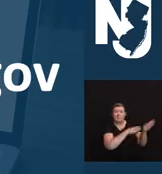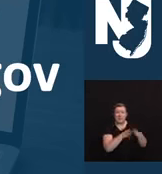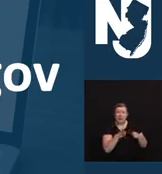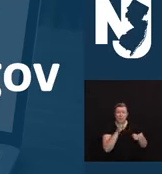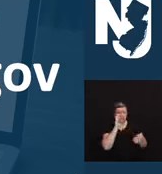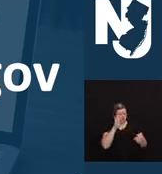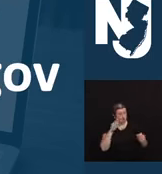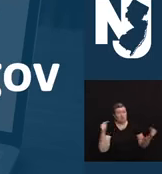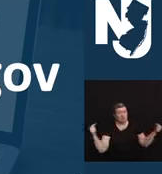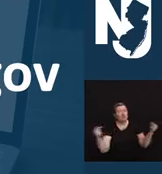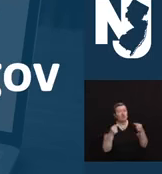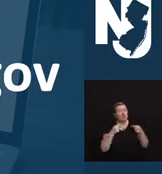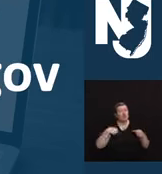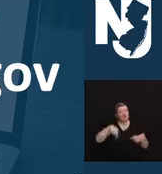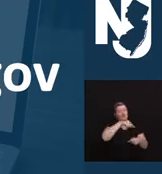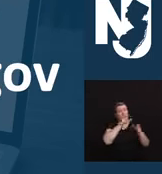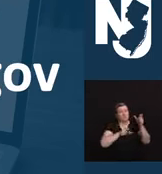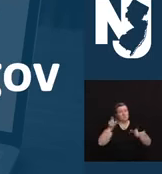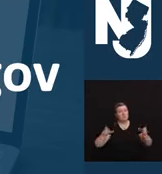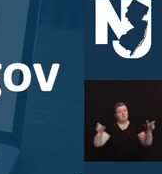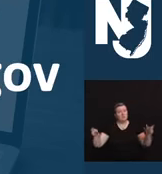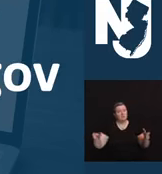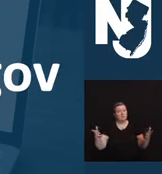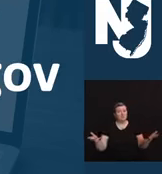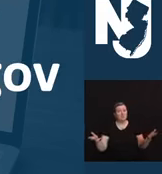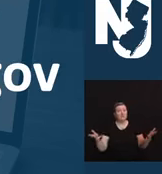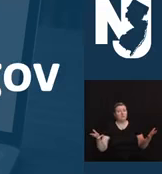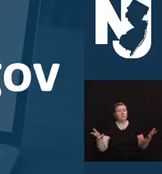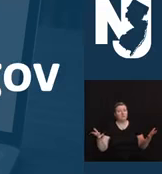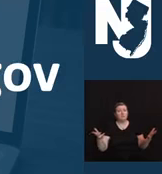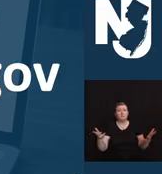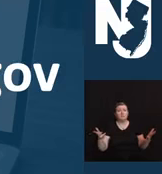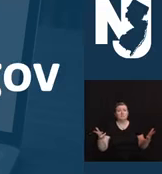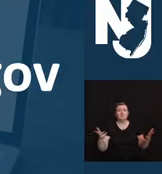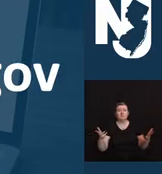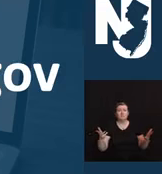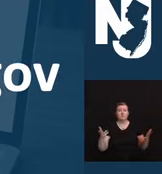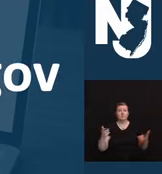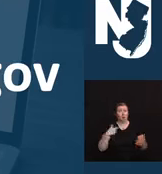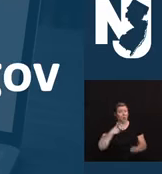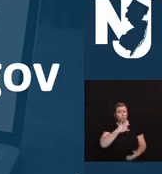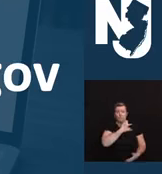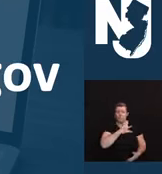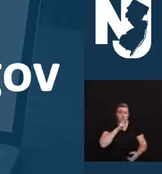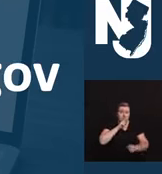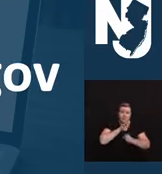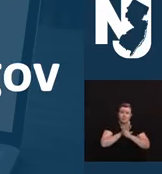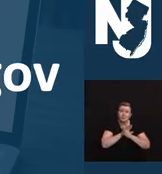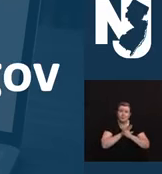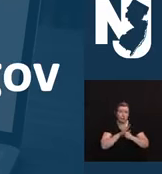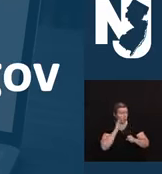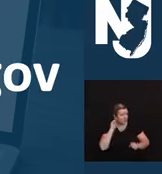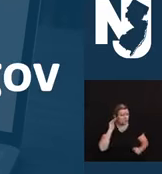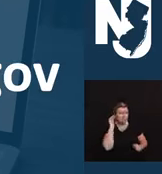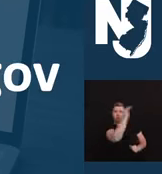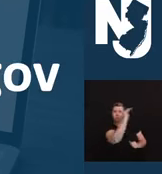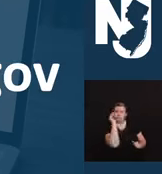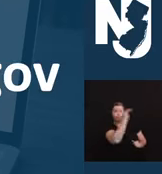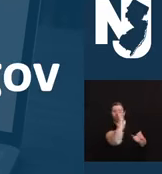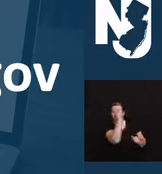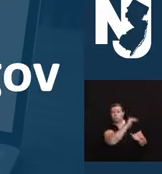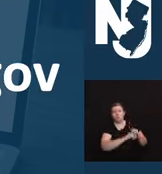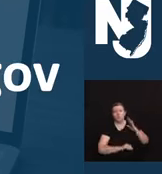stronger after this pandemic passes. He has my word on that. By the way, a guy elected to the Senate